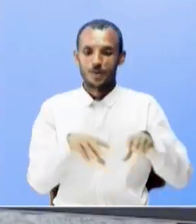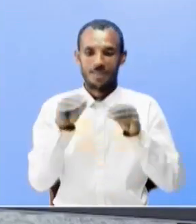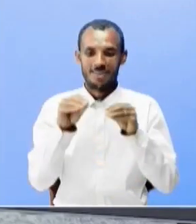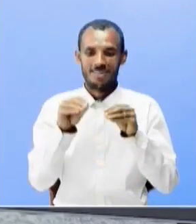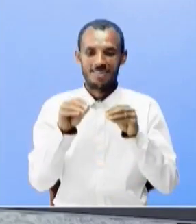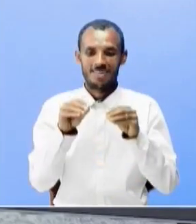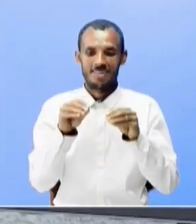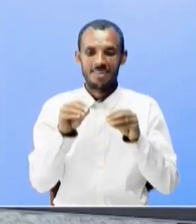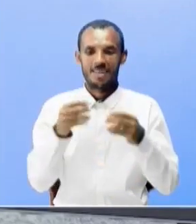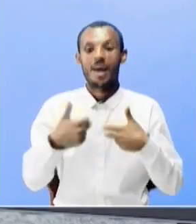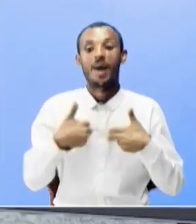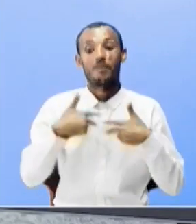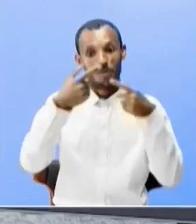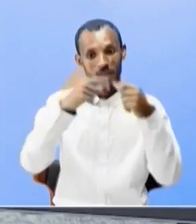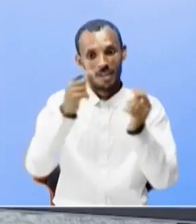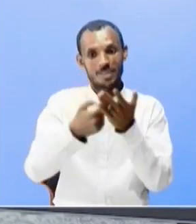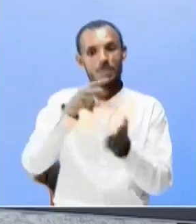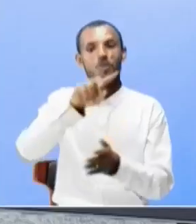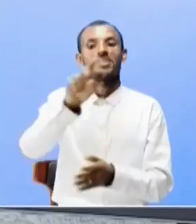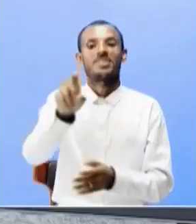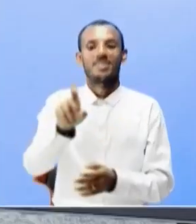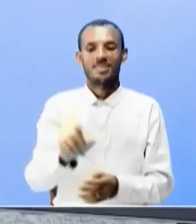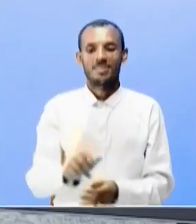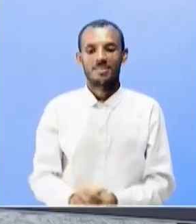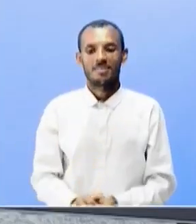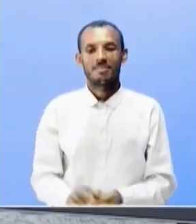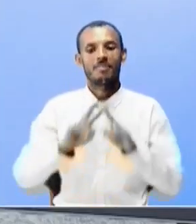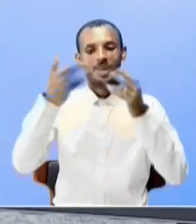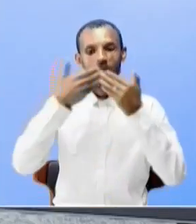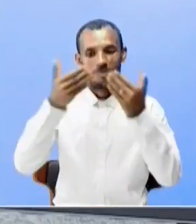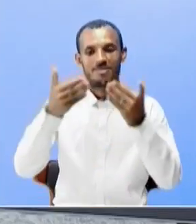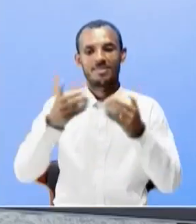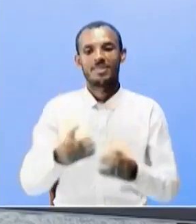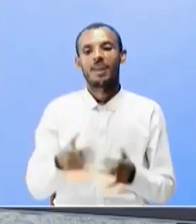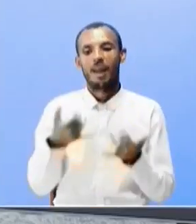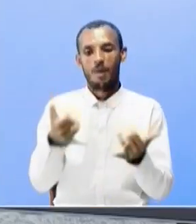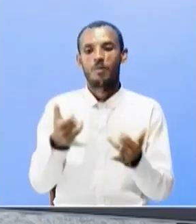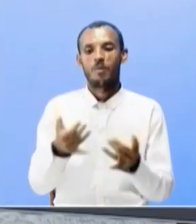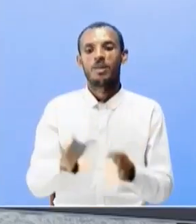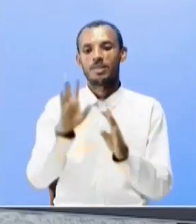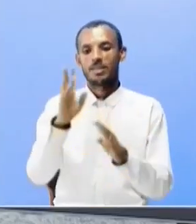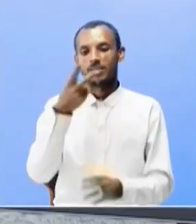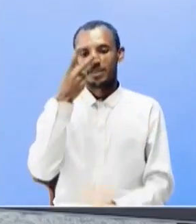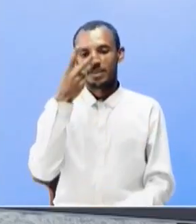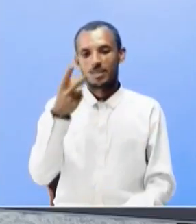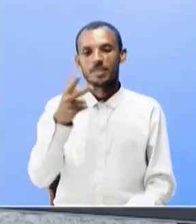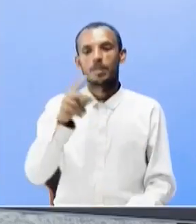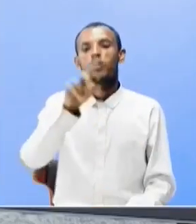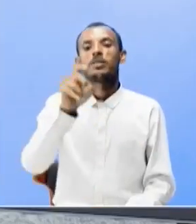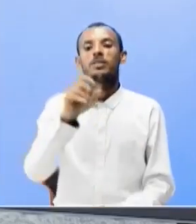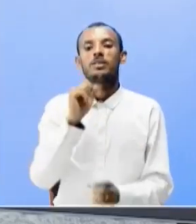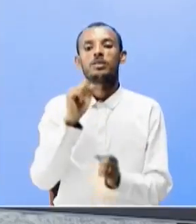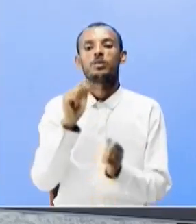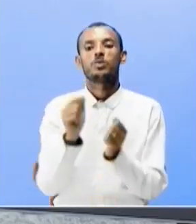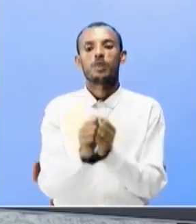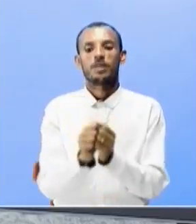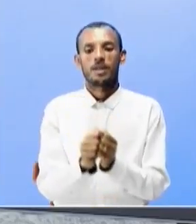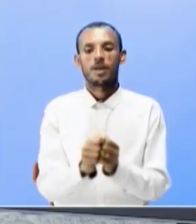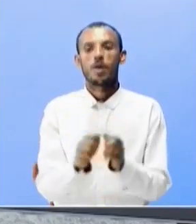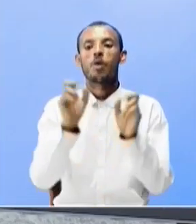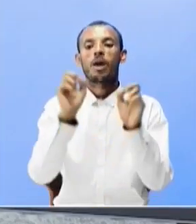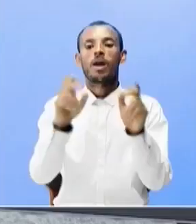Students, have you tried the question? Very good. Now let's do the question together.